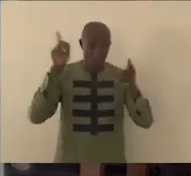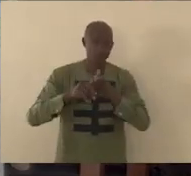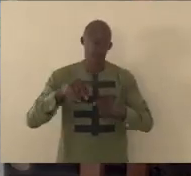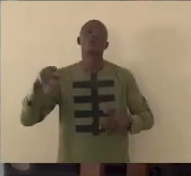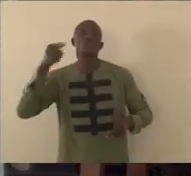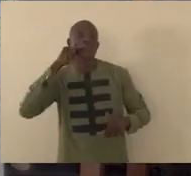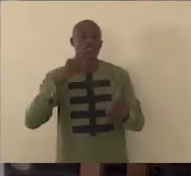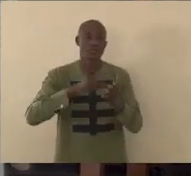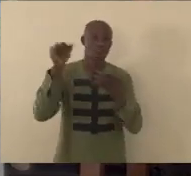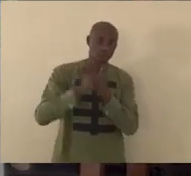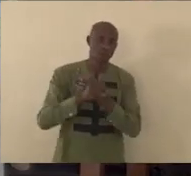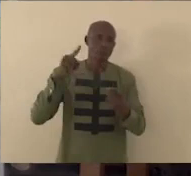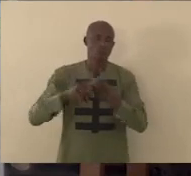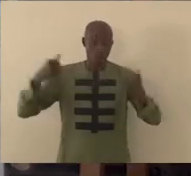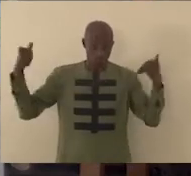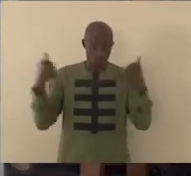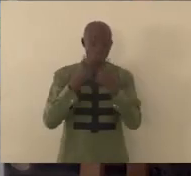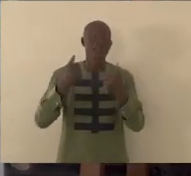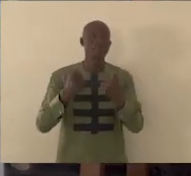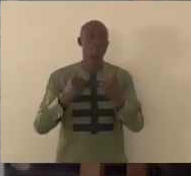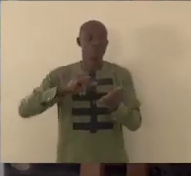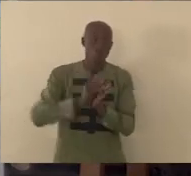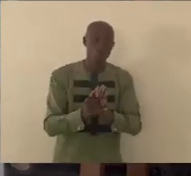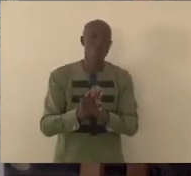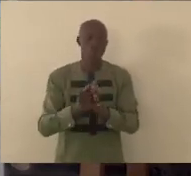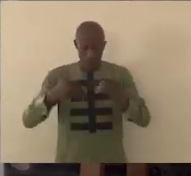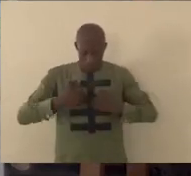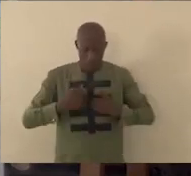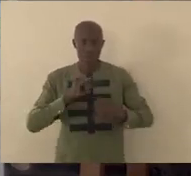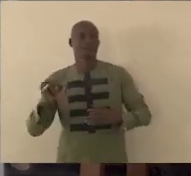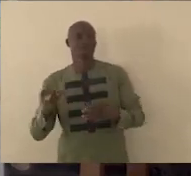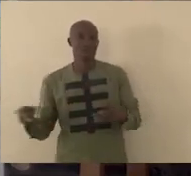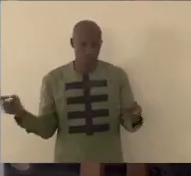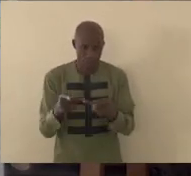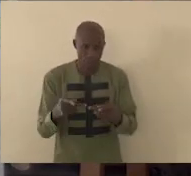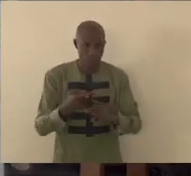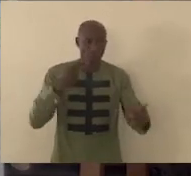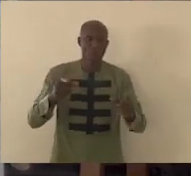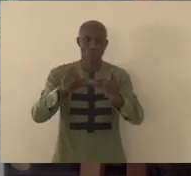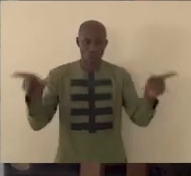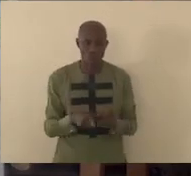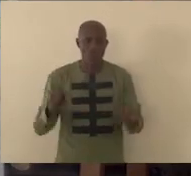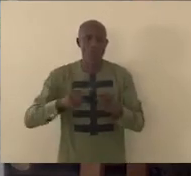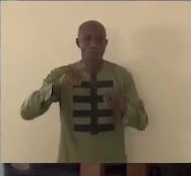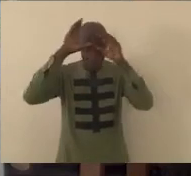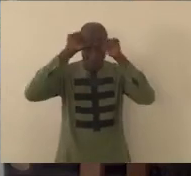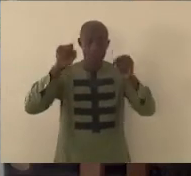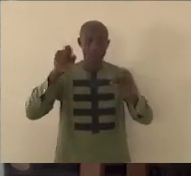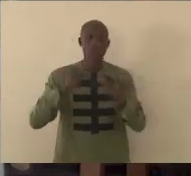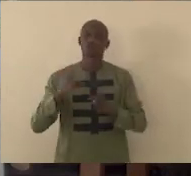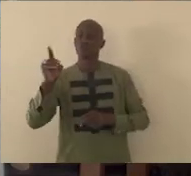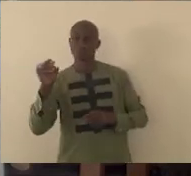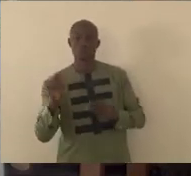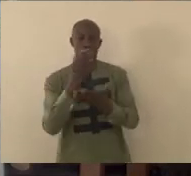project to challenge the present occupiers of public office at all levels, from local government to the presidency of the country, to do